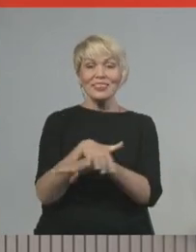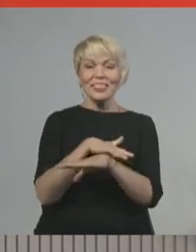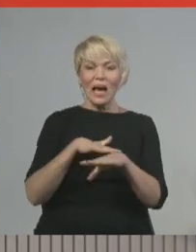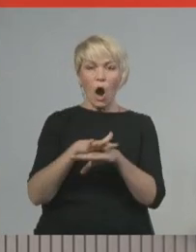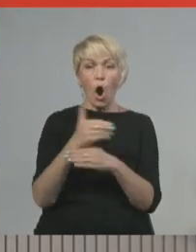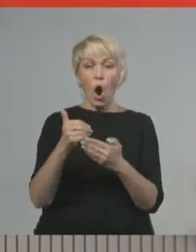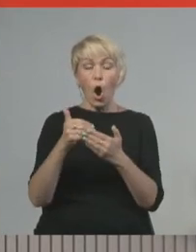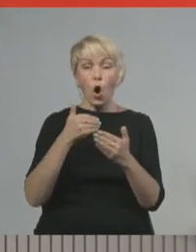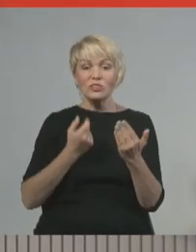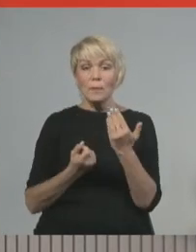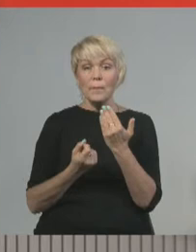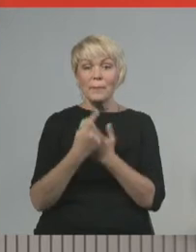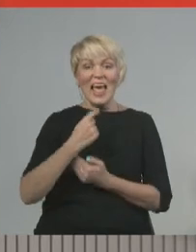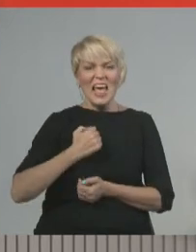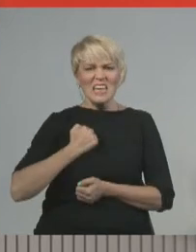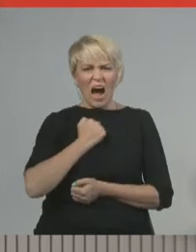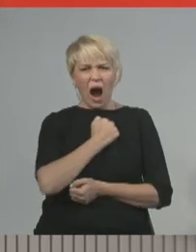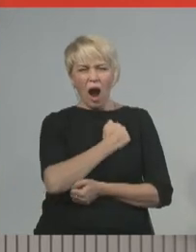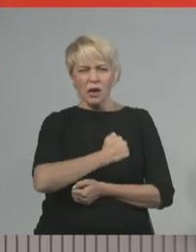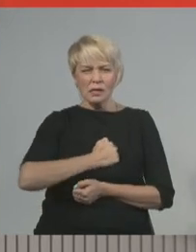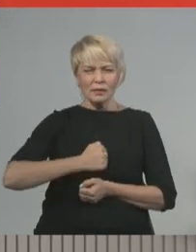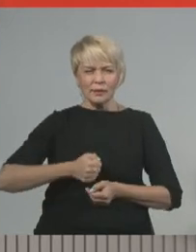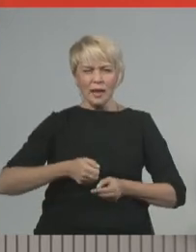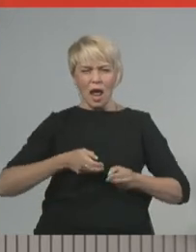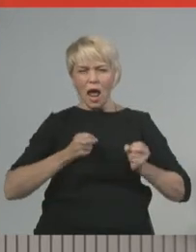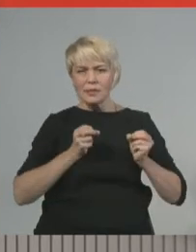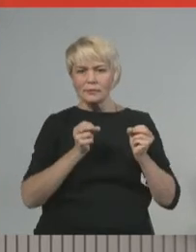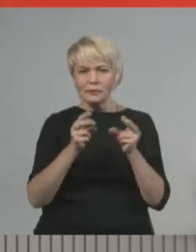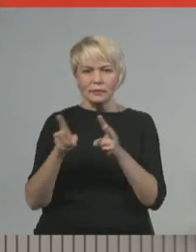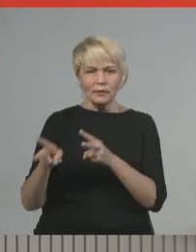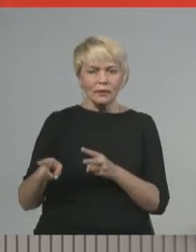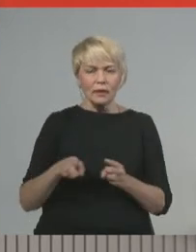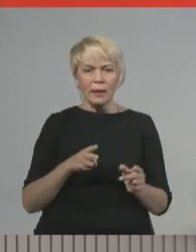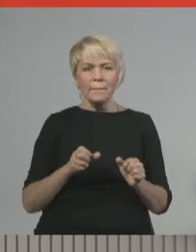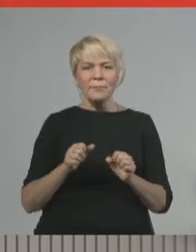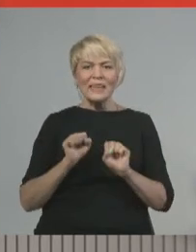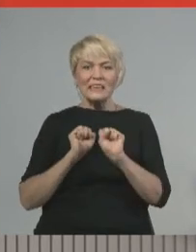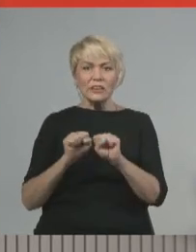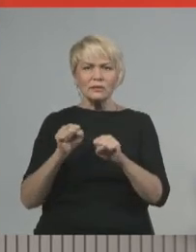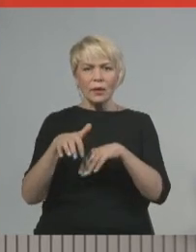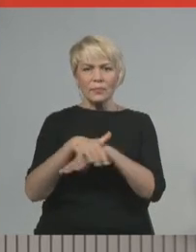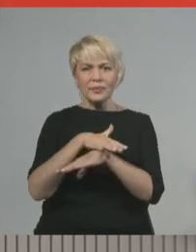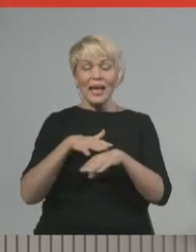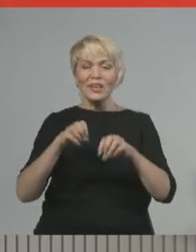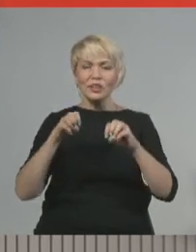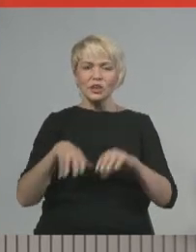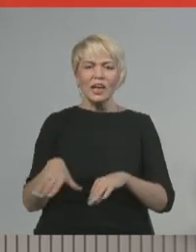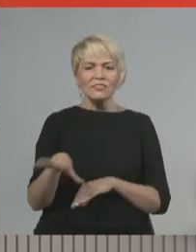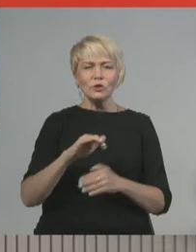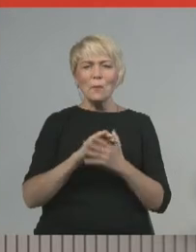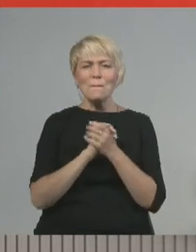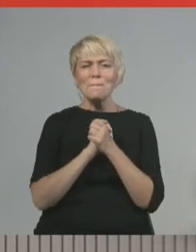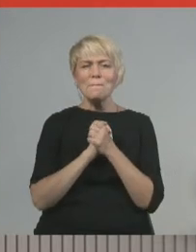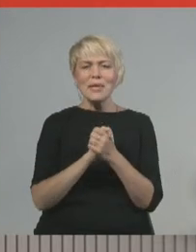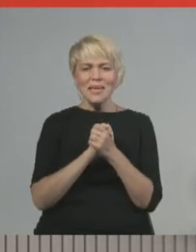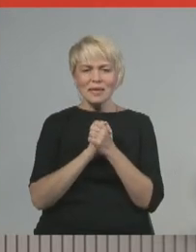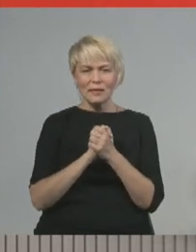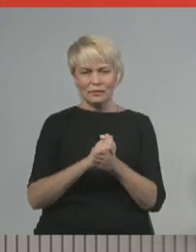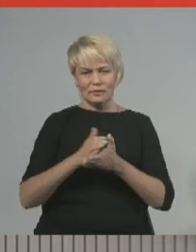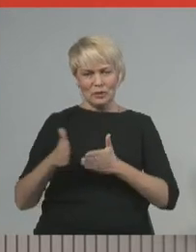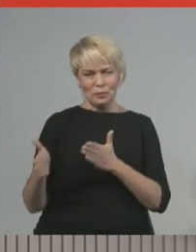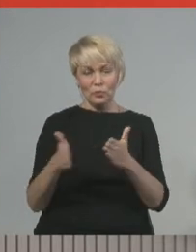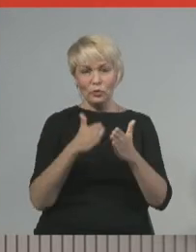protecting the population against displaying aggression and to solve all the